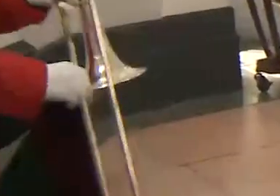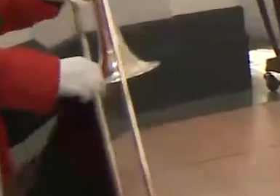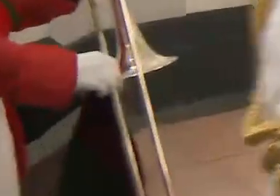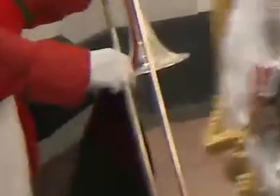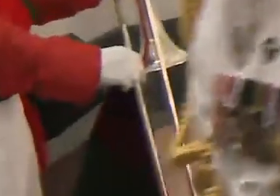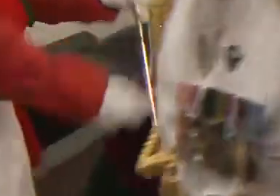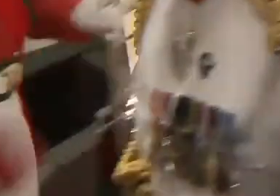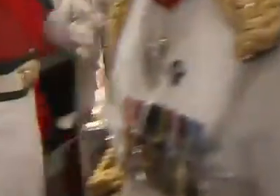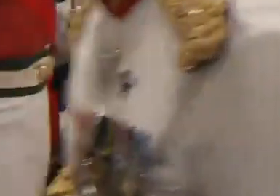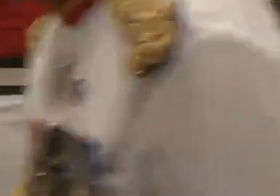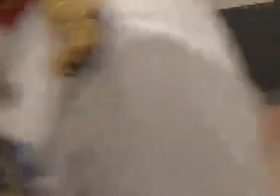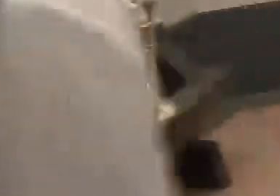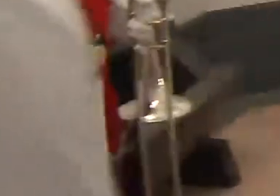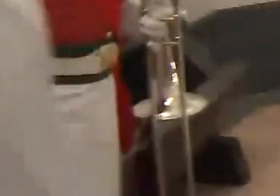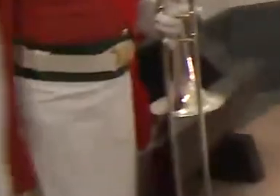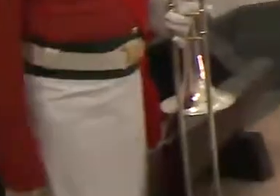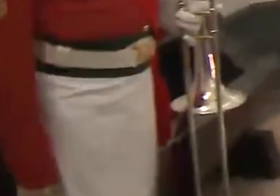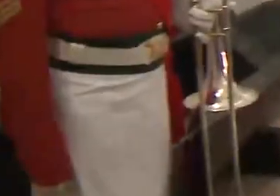Speaker,